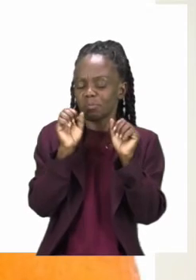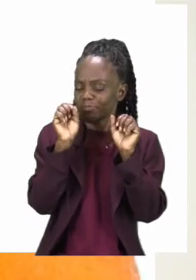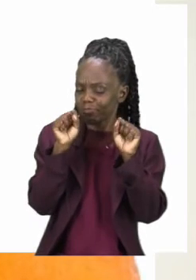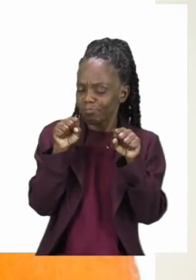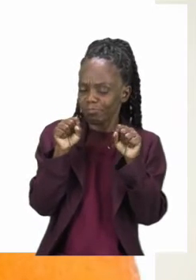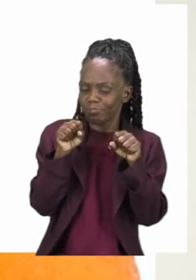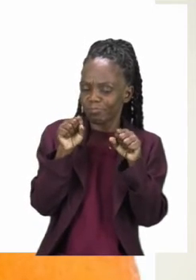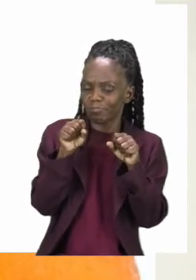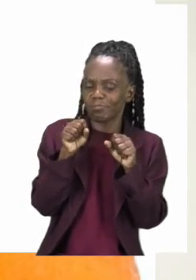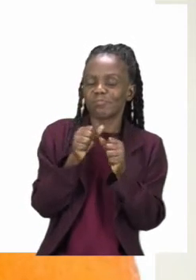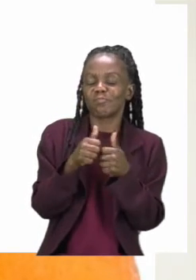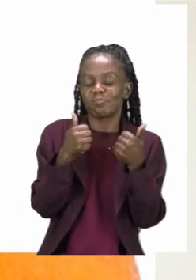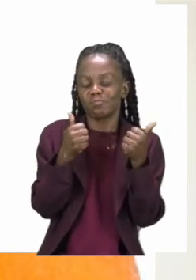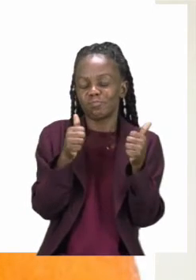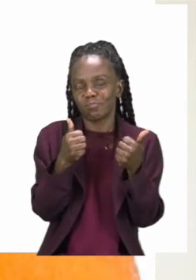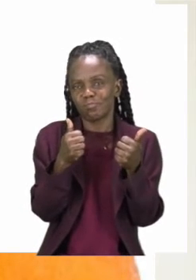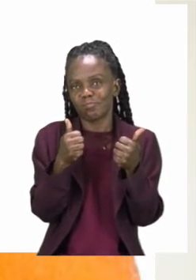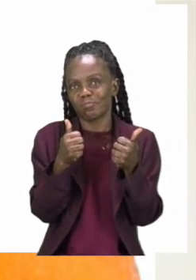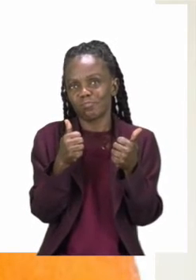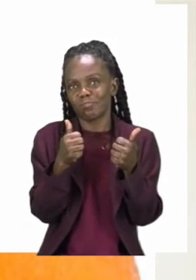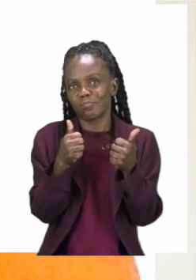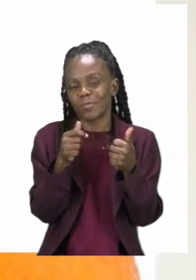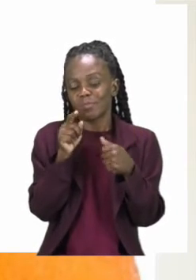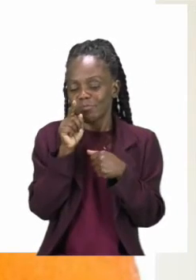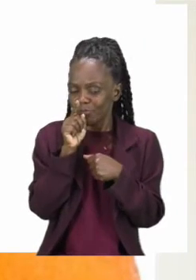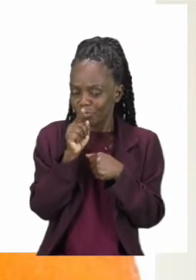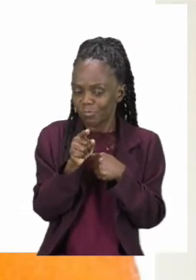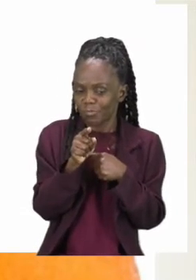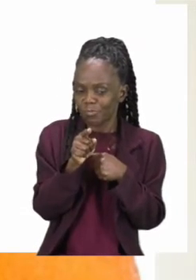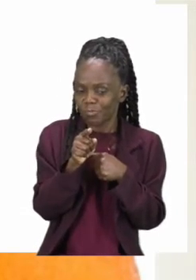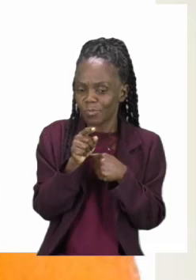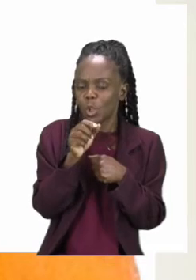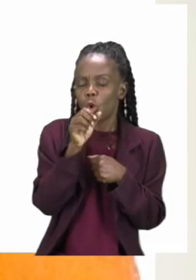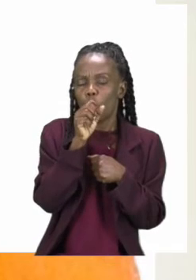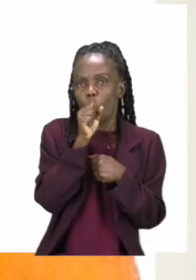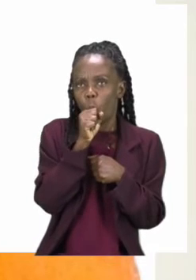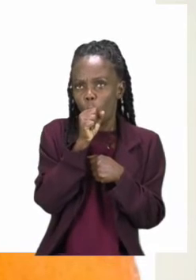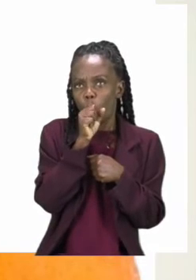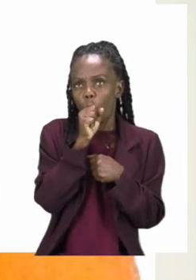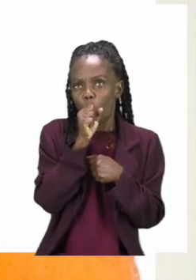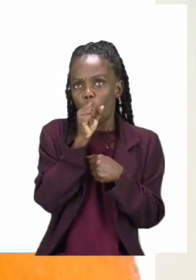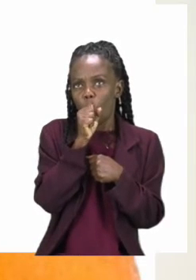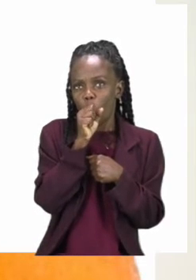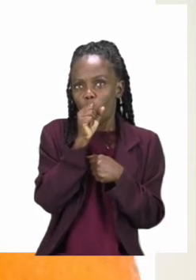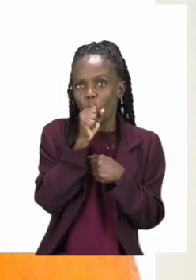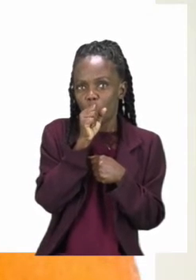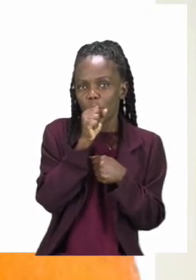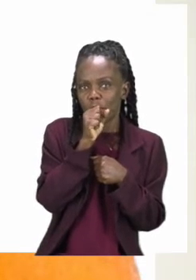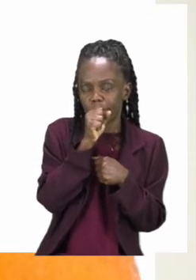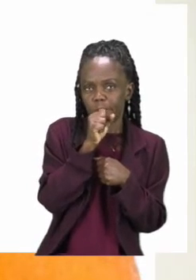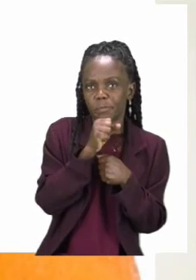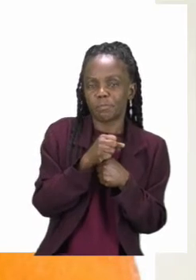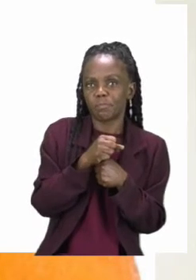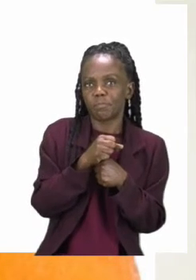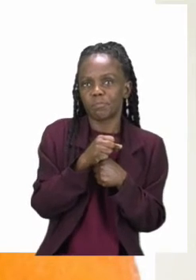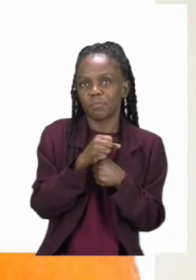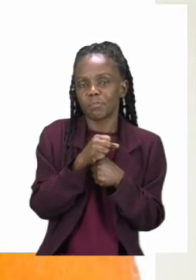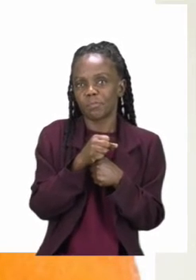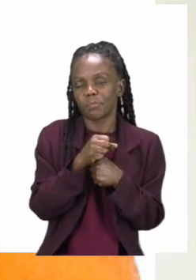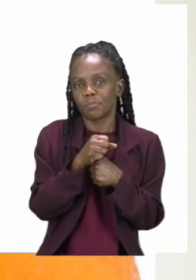Yes, well done. This is an orange. Everyone, let's